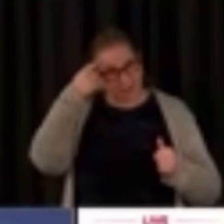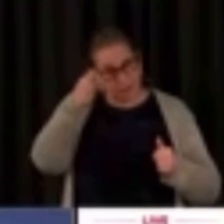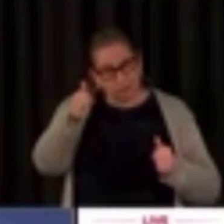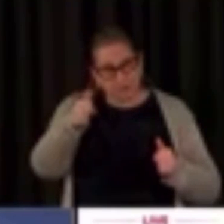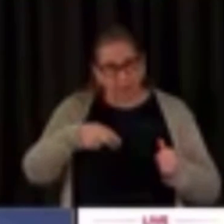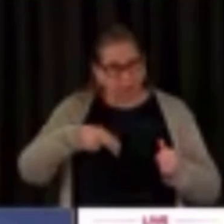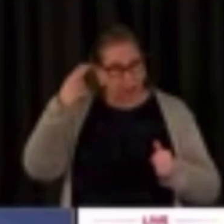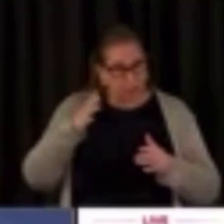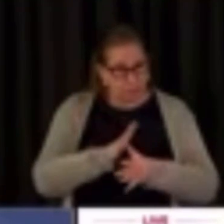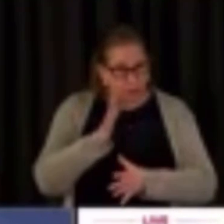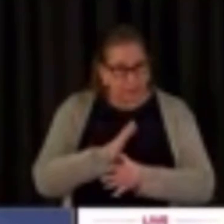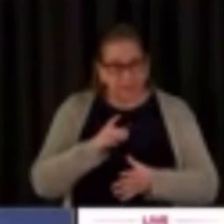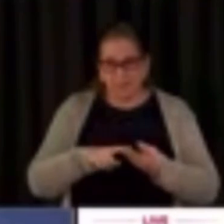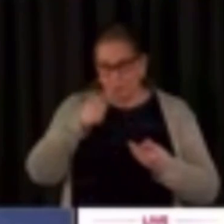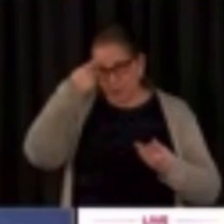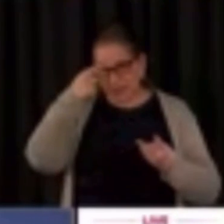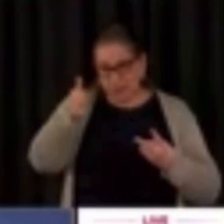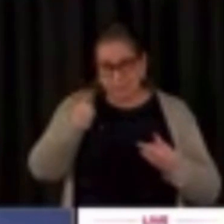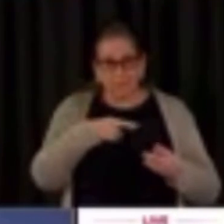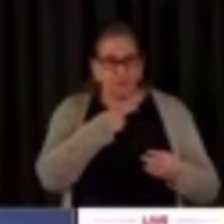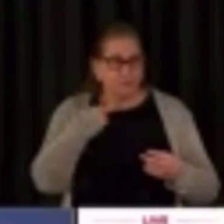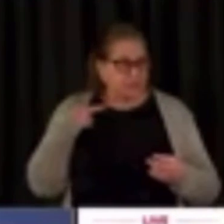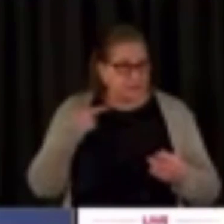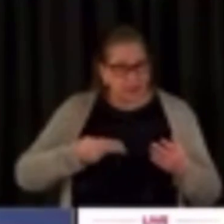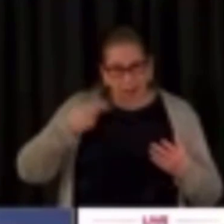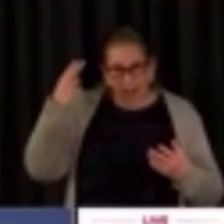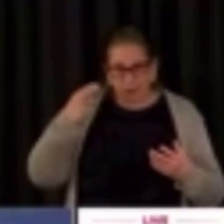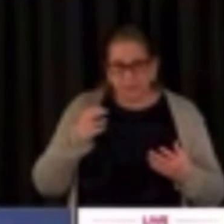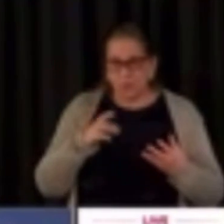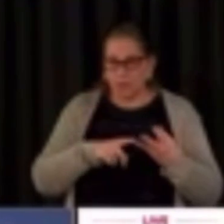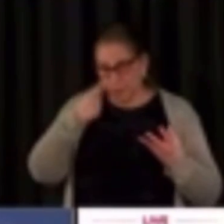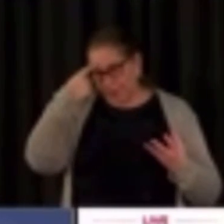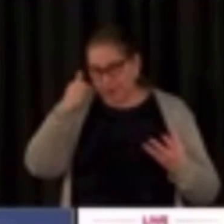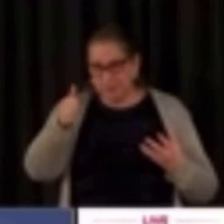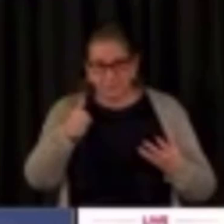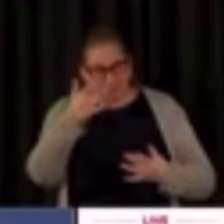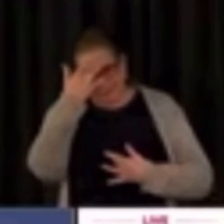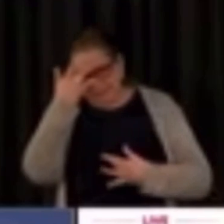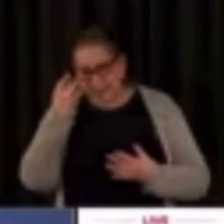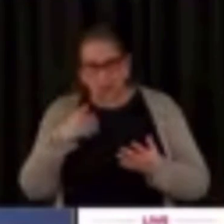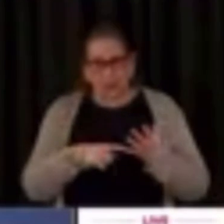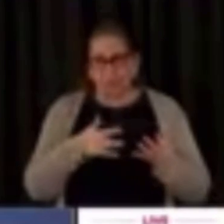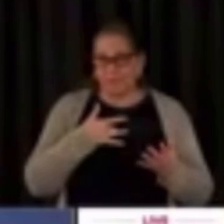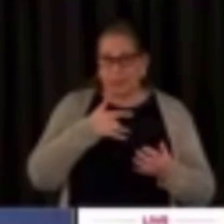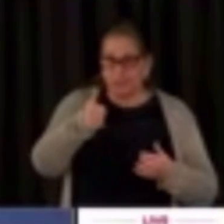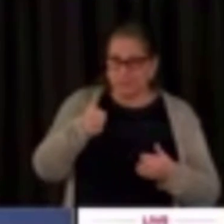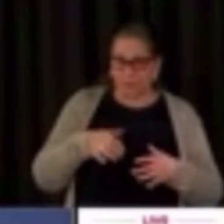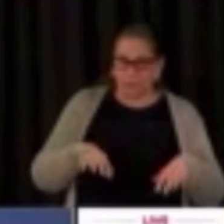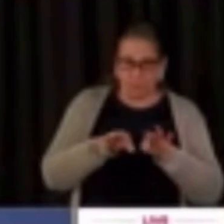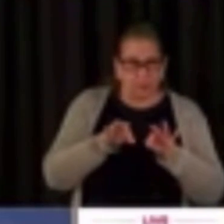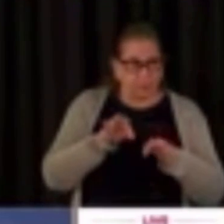health, because of the risk of severe illness or death, or because you play a critical role as essential employees, we encourage you to